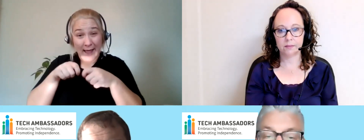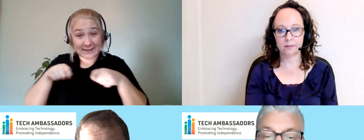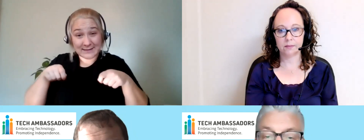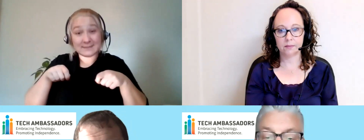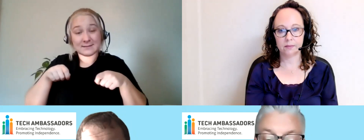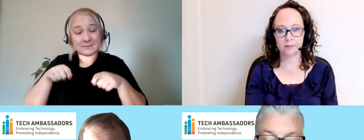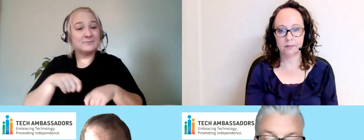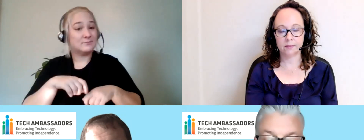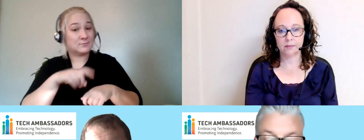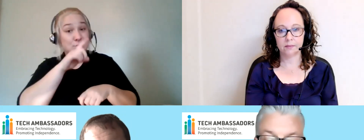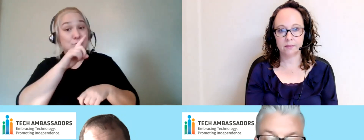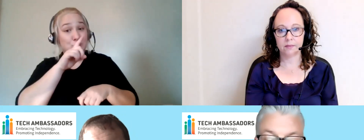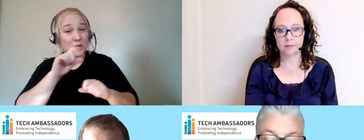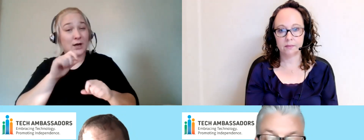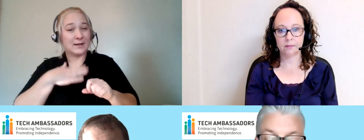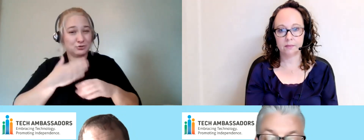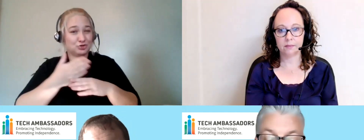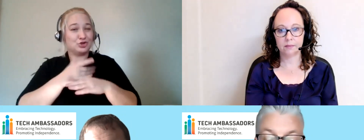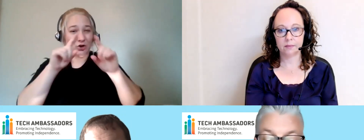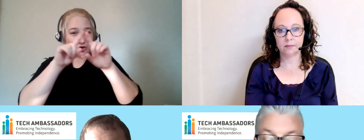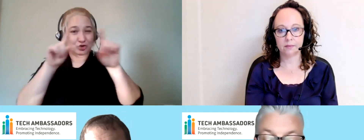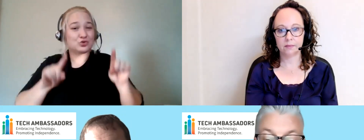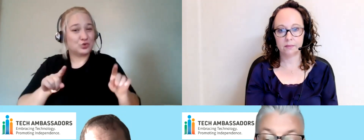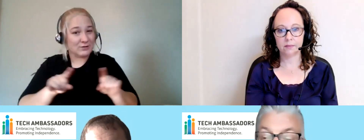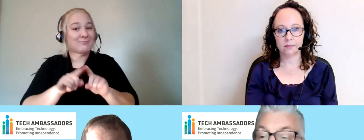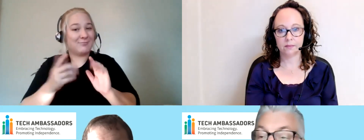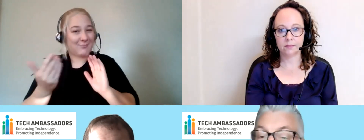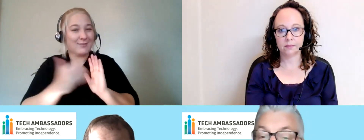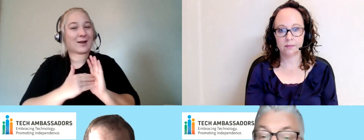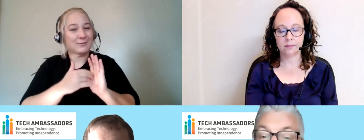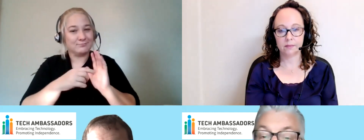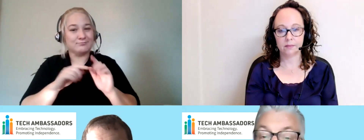up. share that screen again, and then